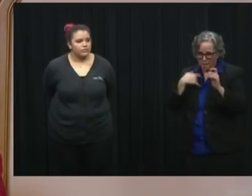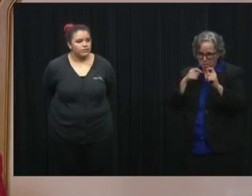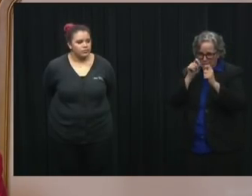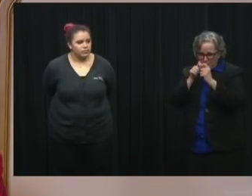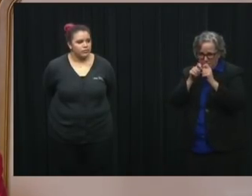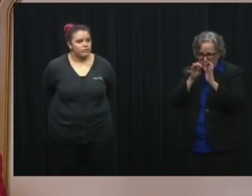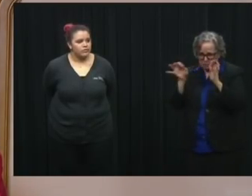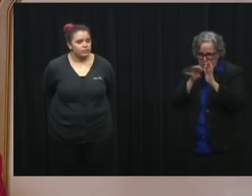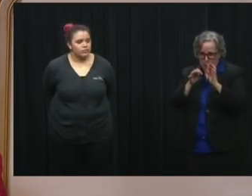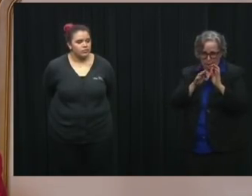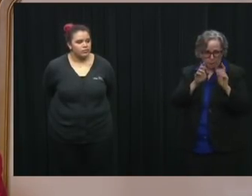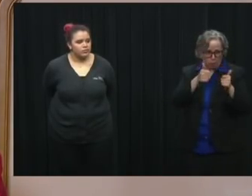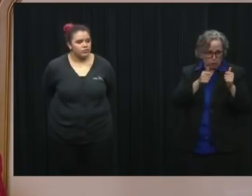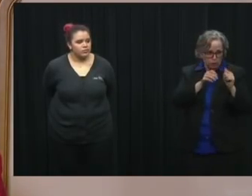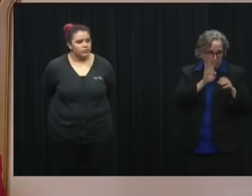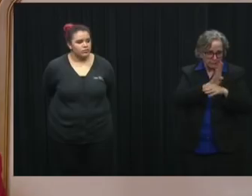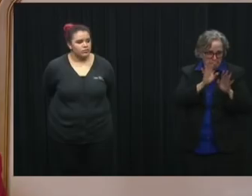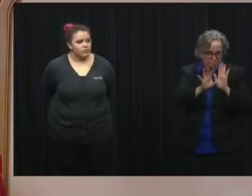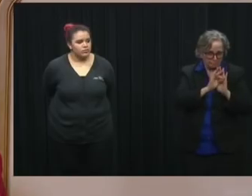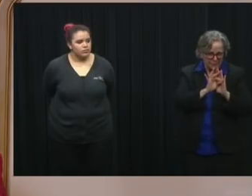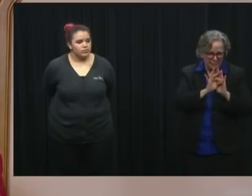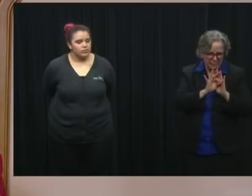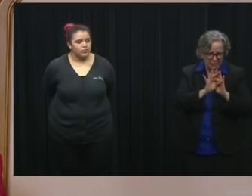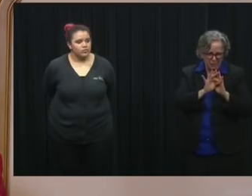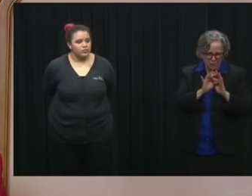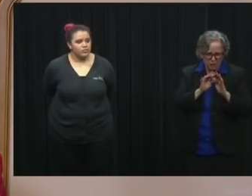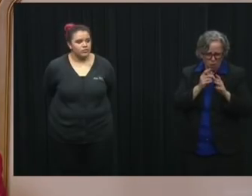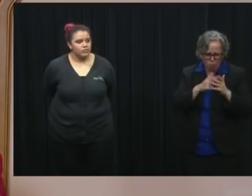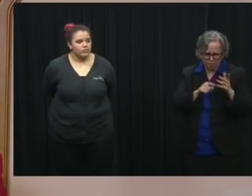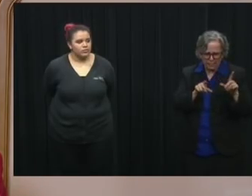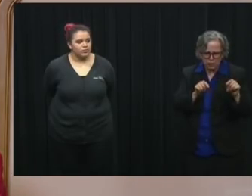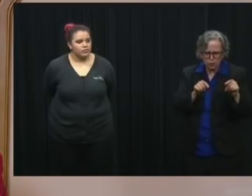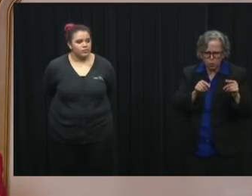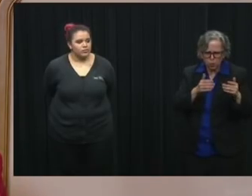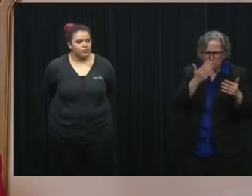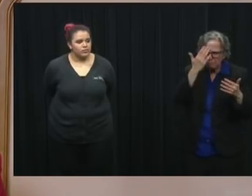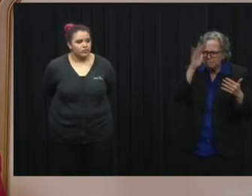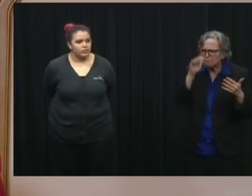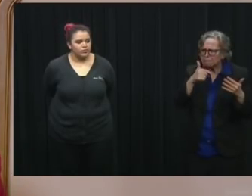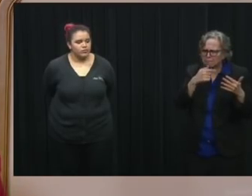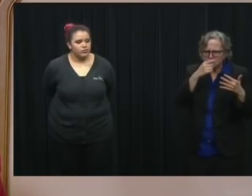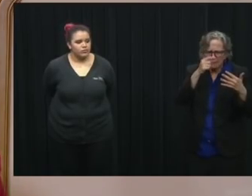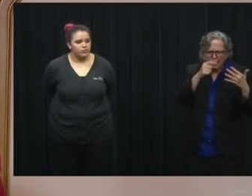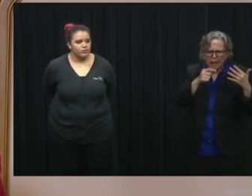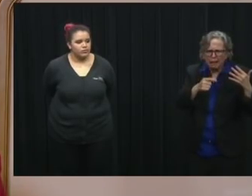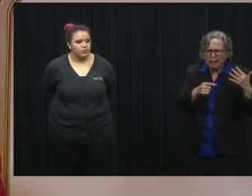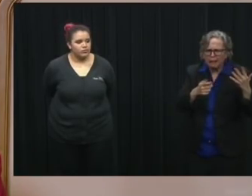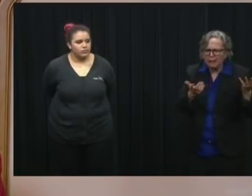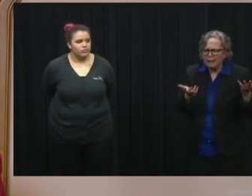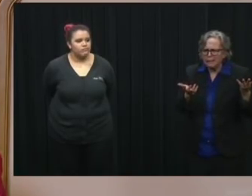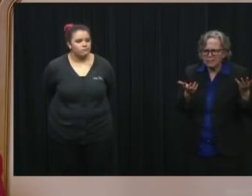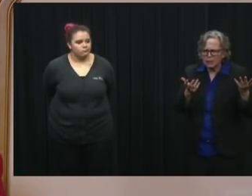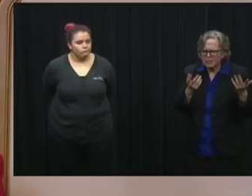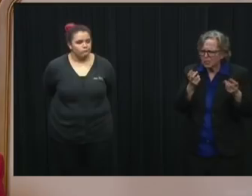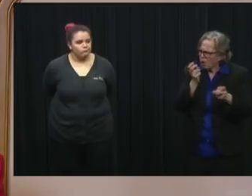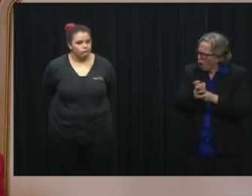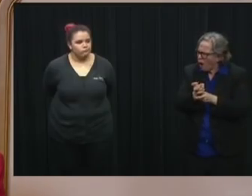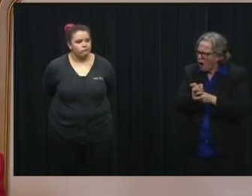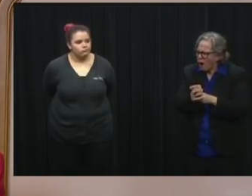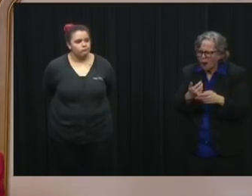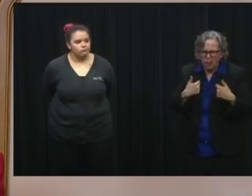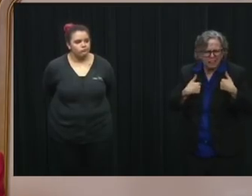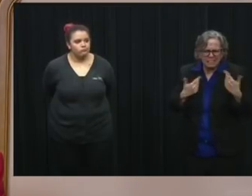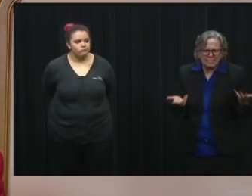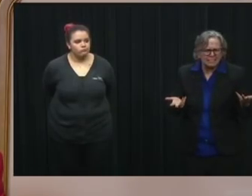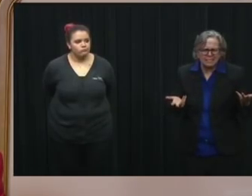doing within that? Or are they involved in something that is, in fact, essential? Then you get into the other question, are they involved in